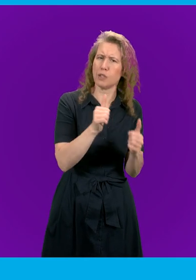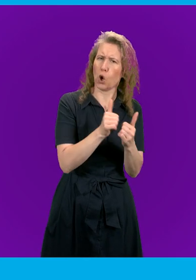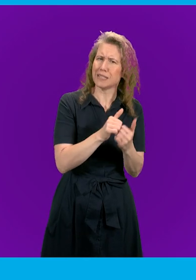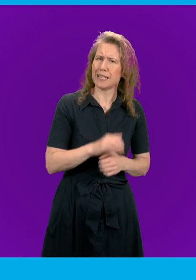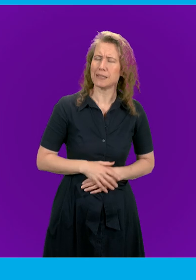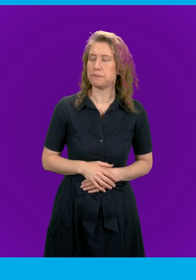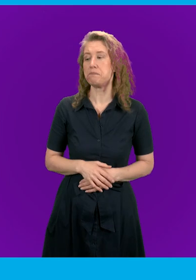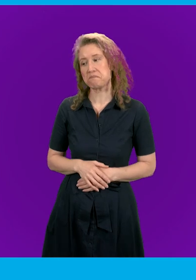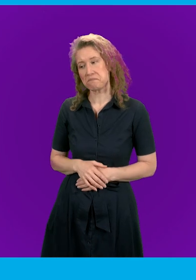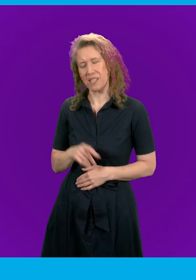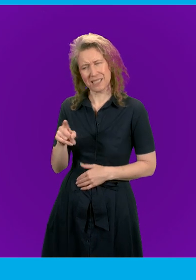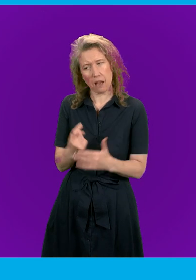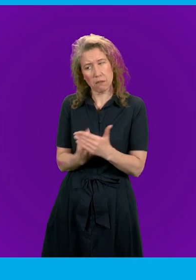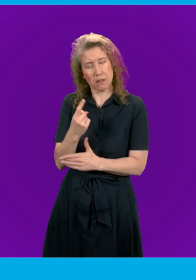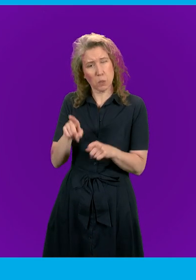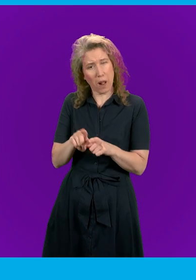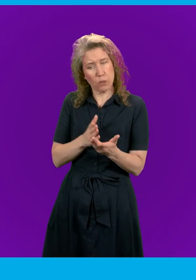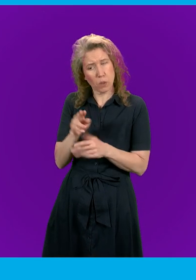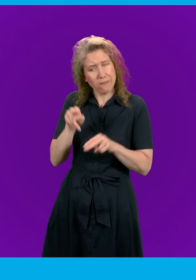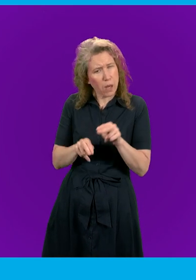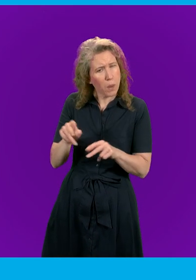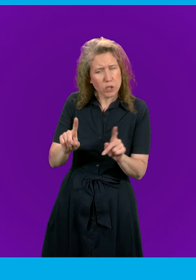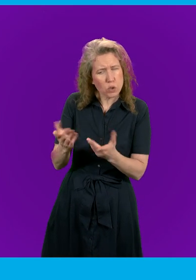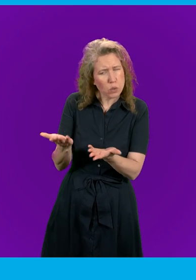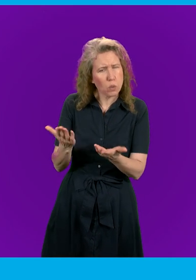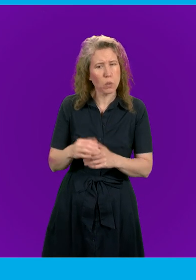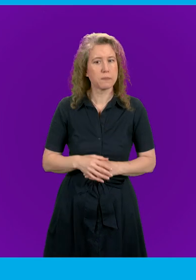Is that something that's also maybe come out of the evaluation or coming out?